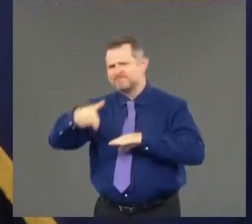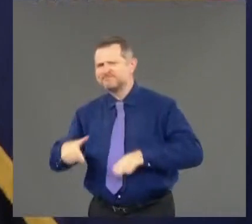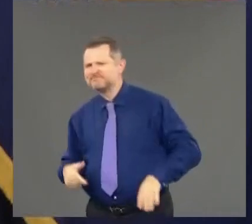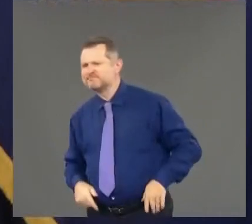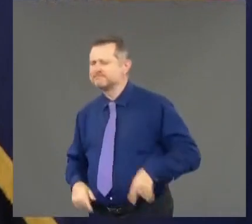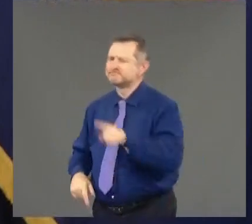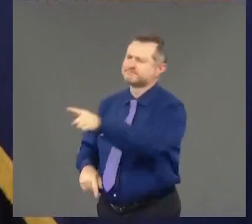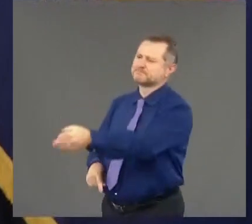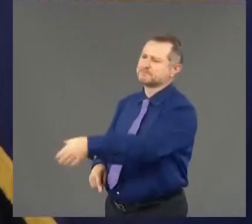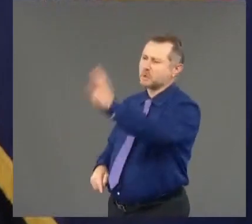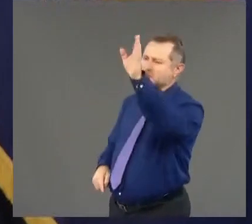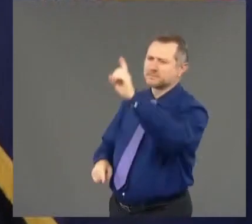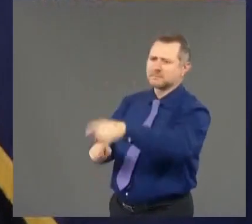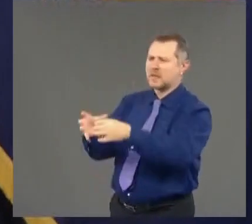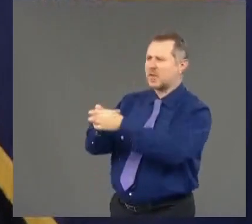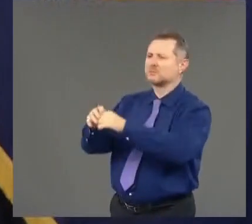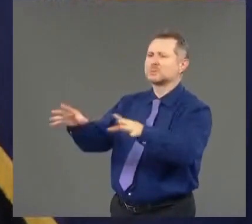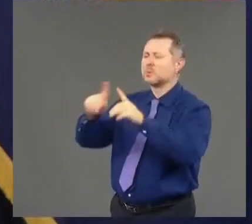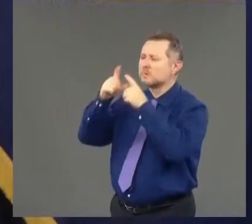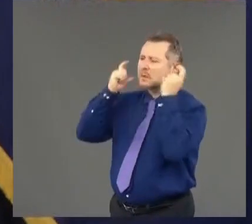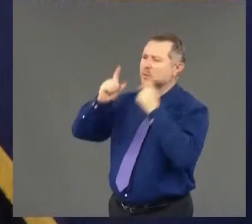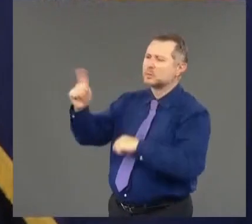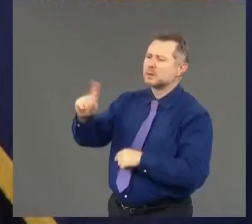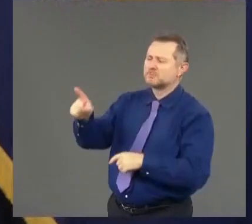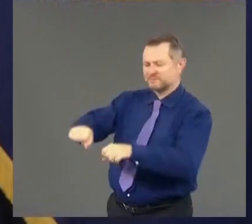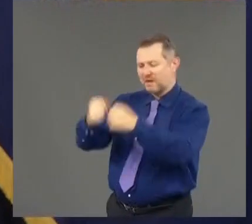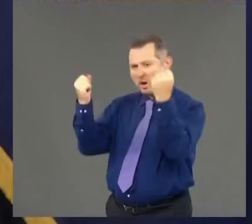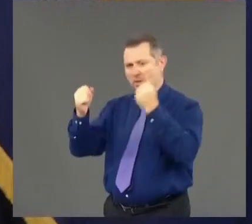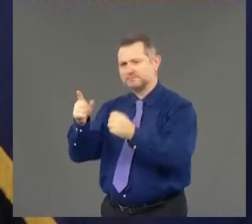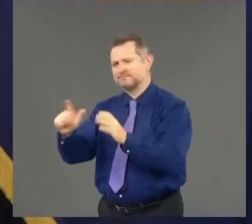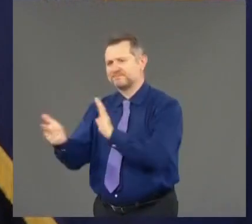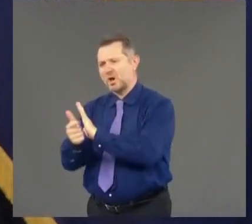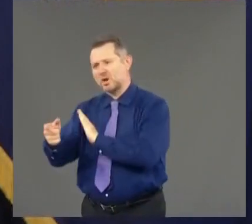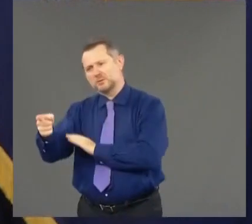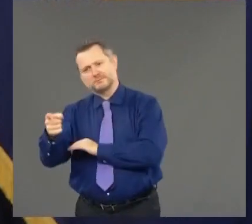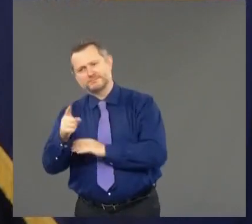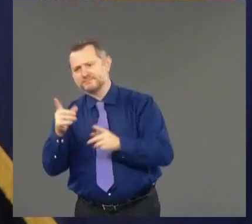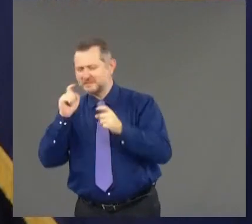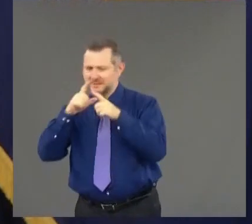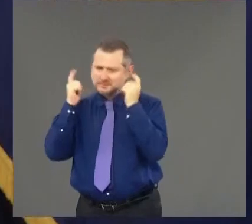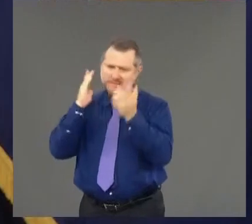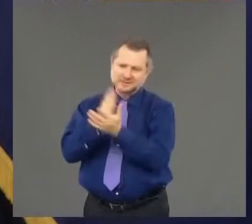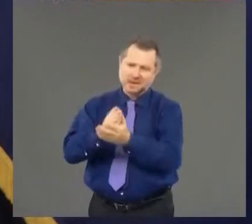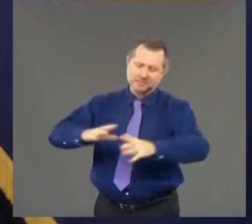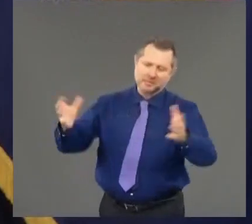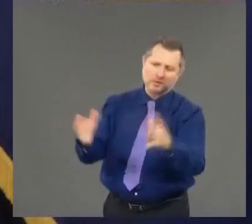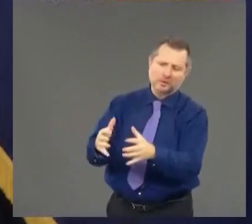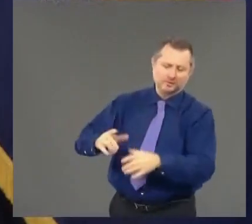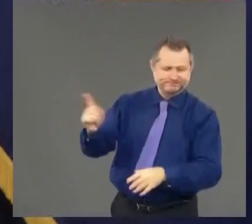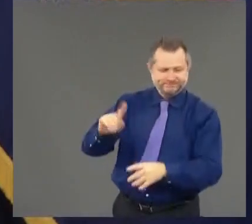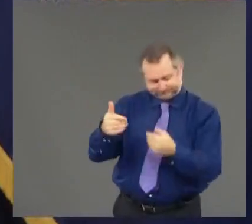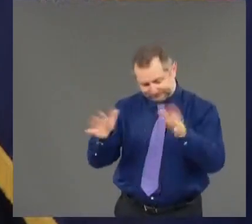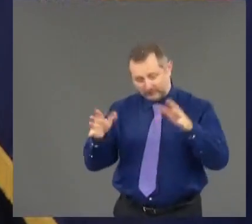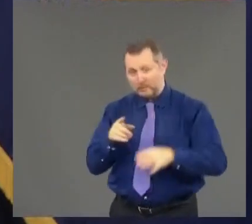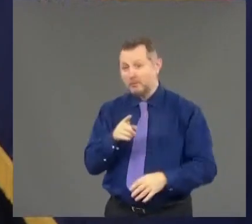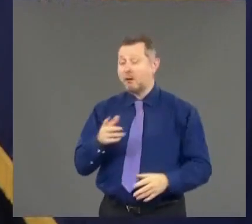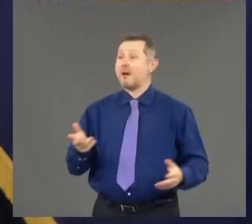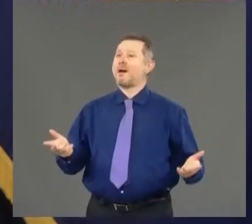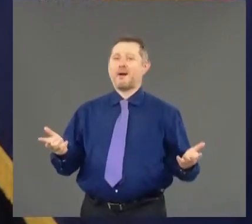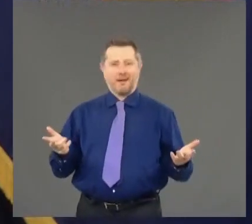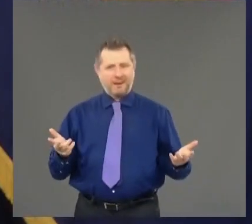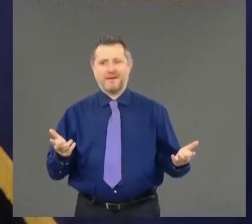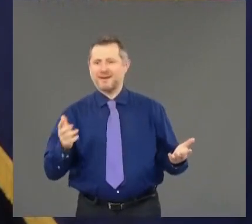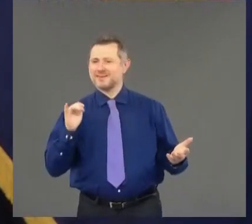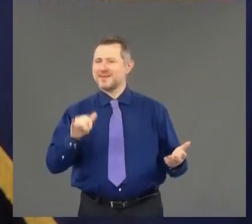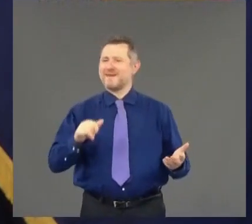move along. Where's your mask? You're violating the mask law. So the phenomenon